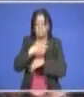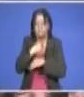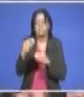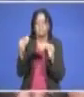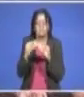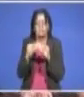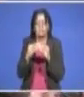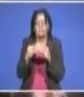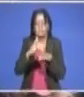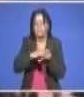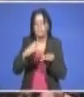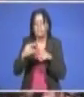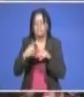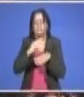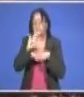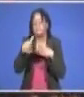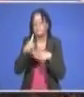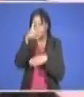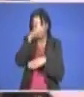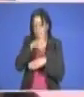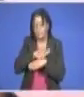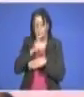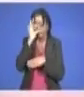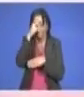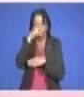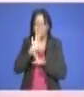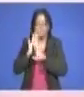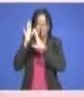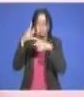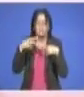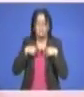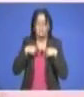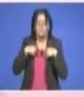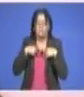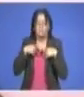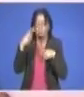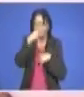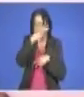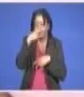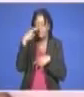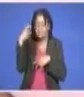all men. Foxhill is having the ugly man contest.